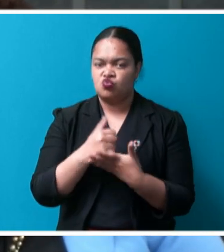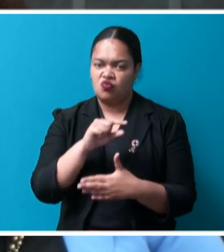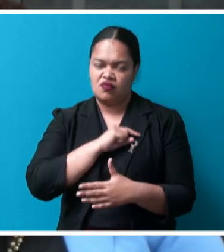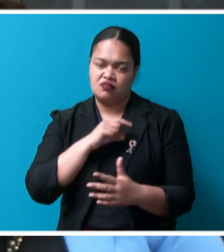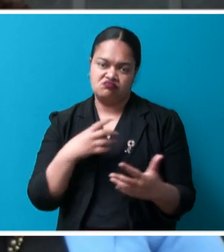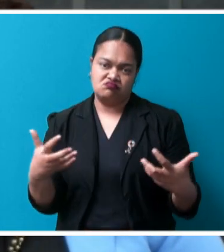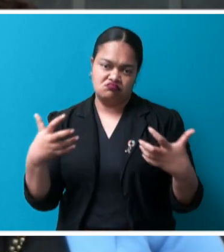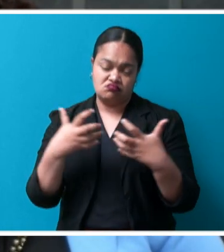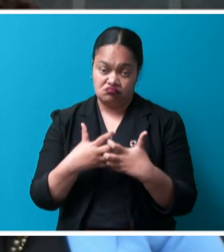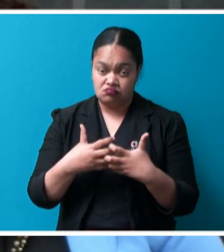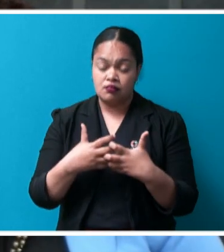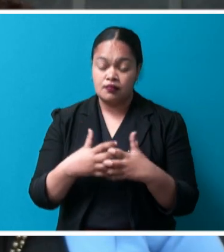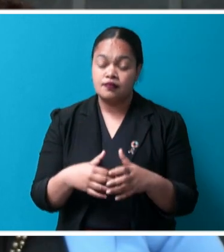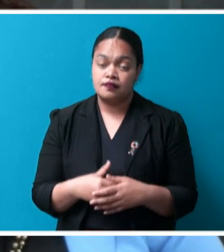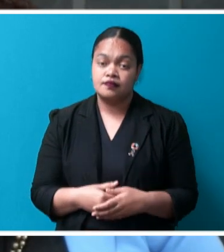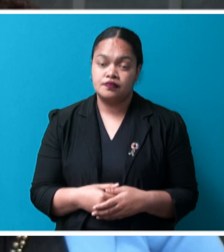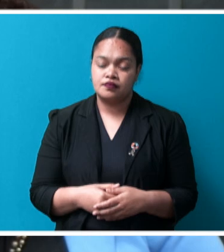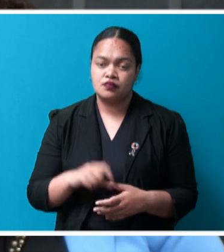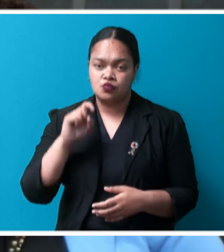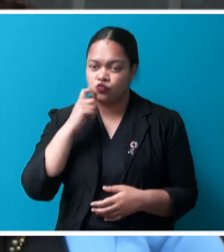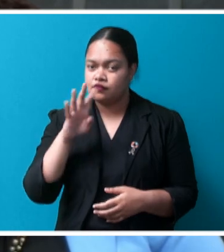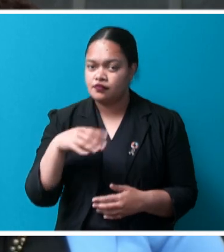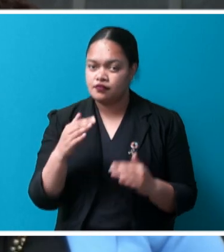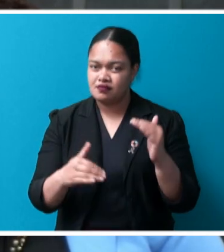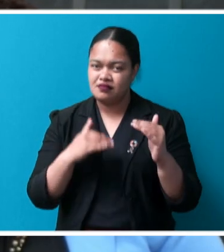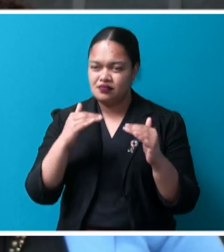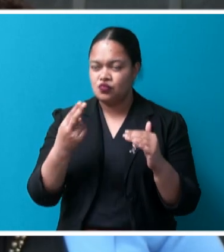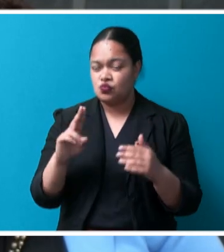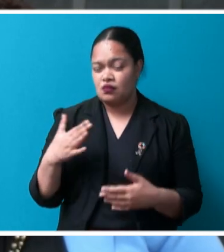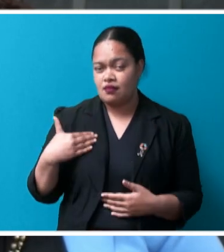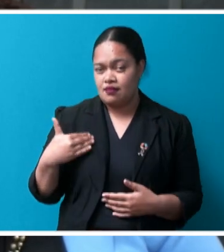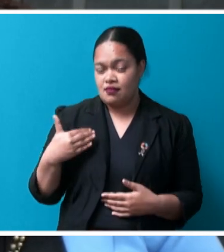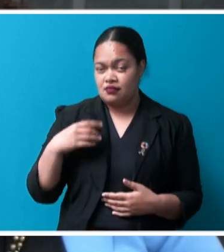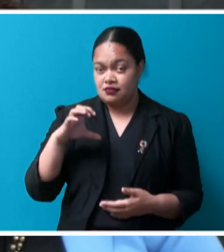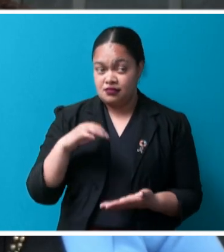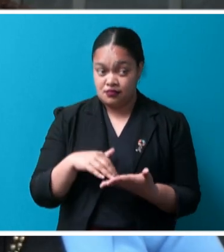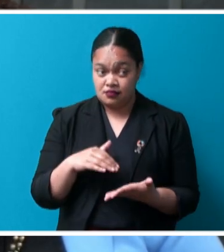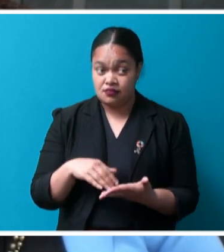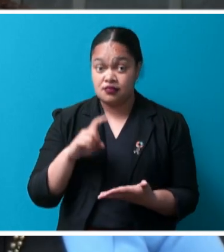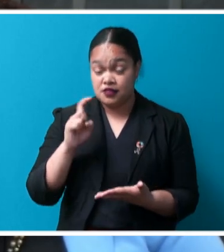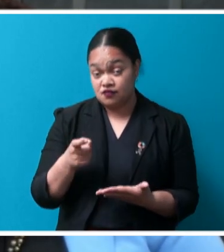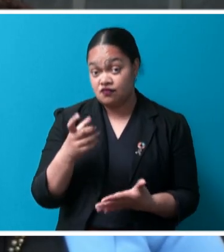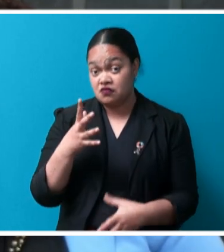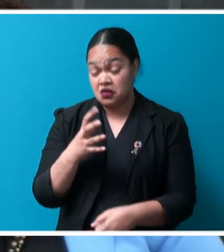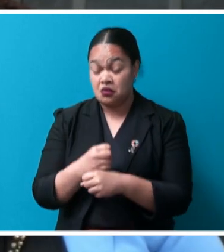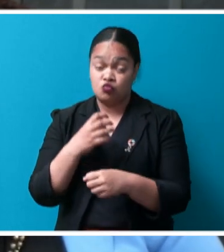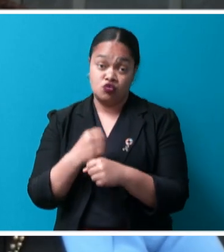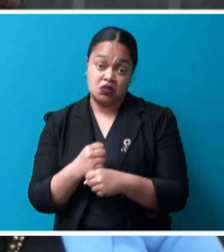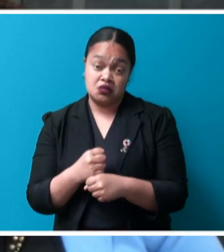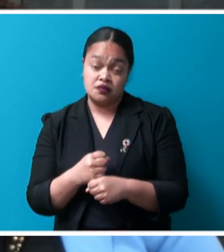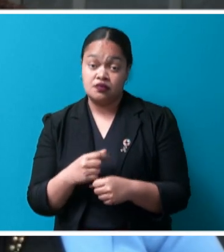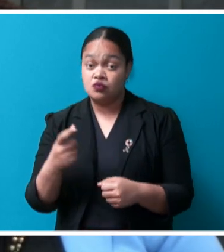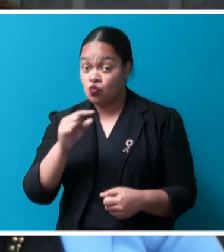station can be upgraded to a health centre, and if it is upgraded, until